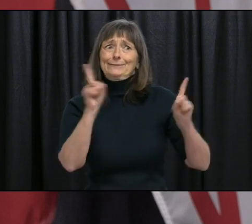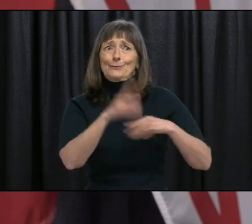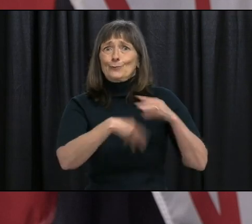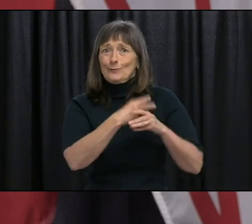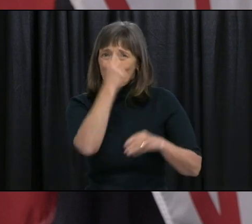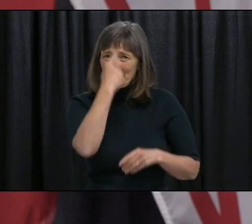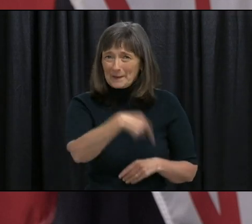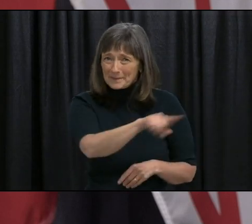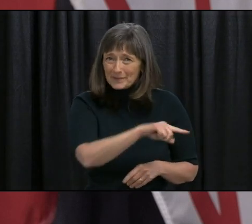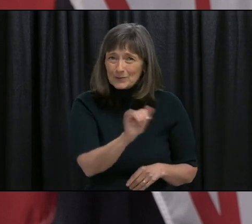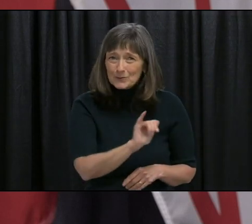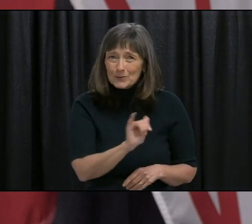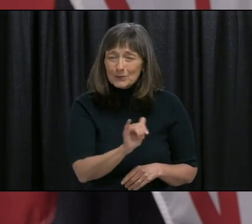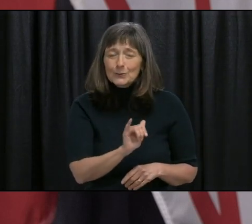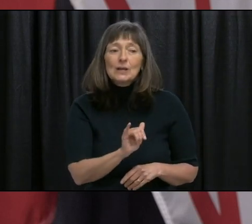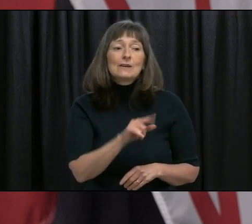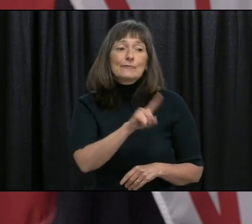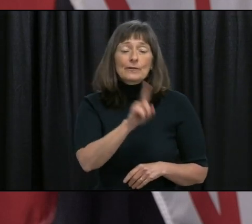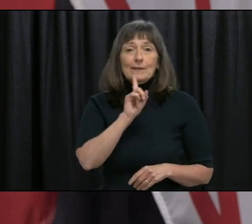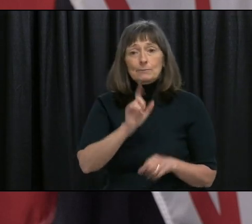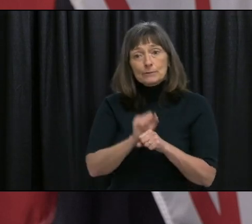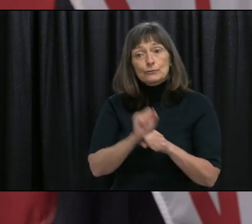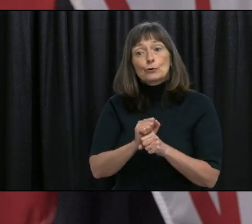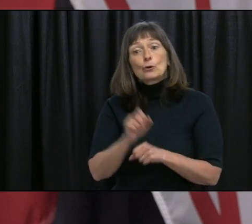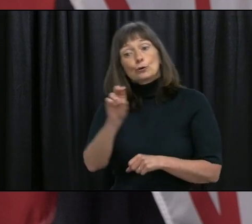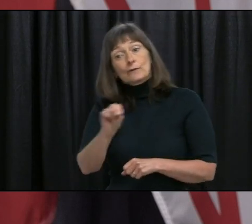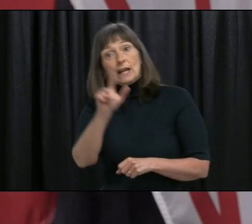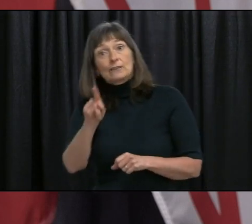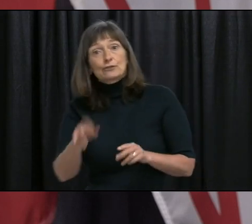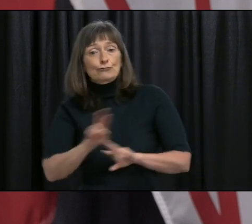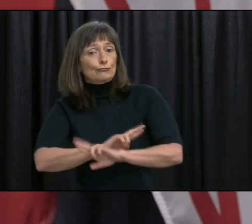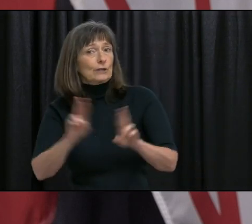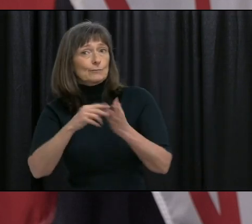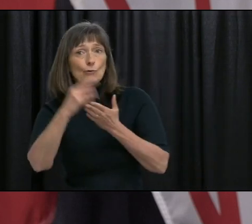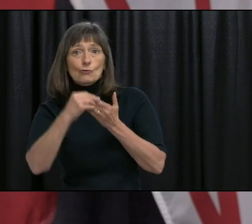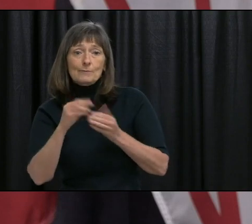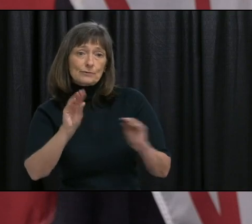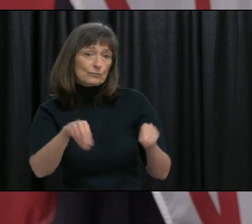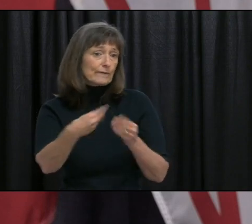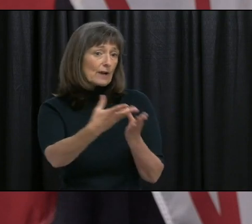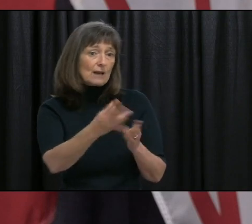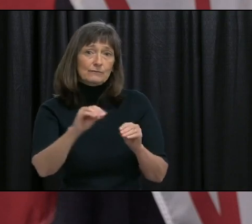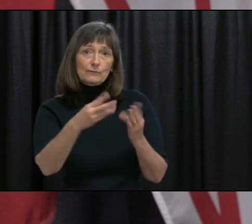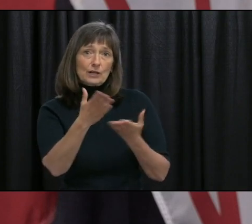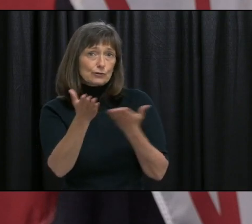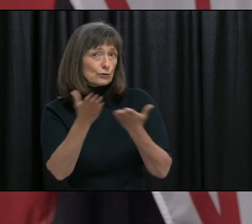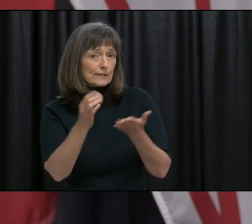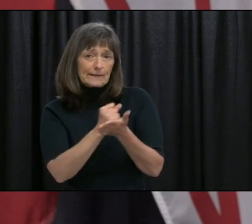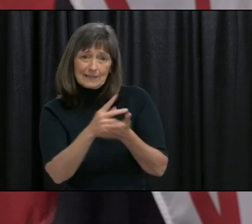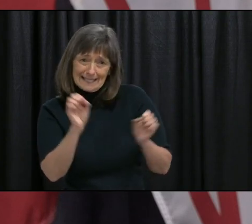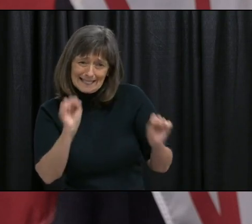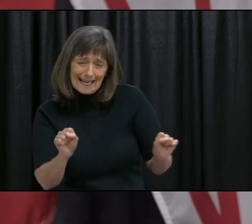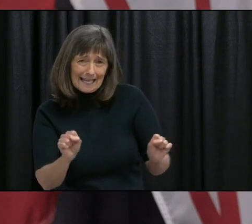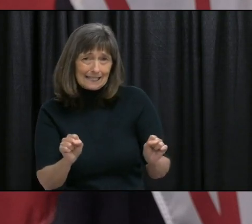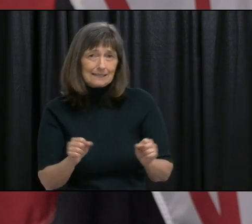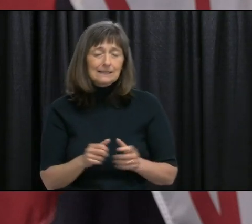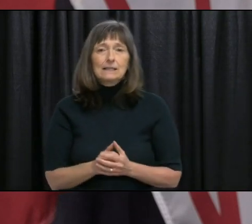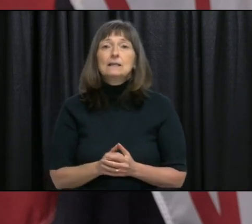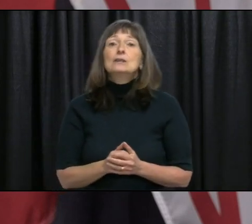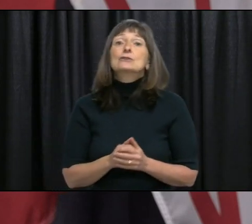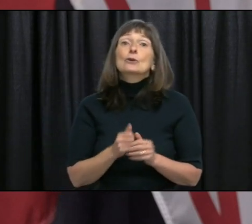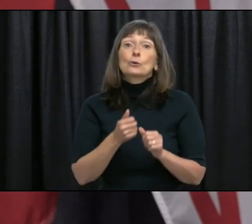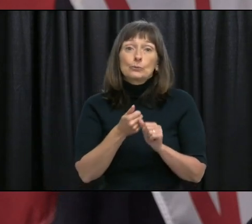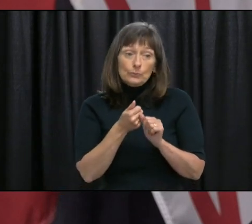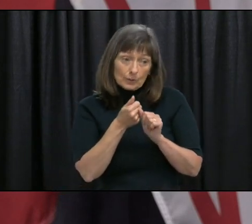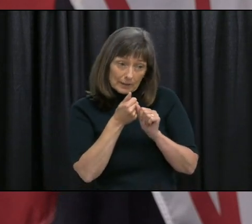sure that residents continue to avail of the critical programs and services. So on behalf of each and every one of you, I want to thank our